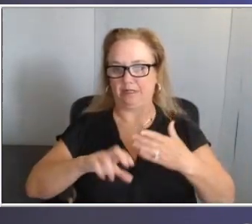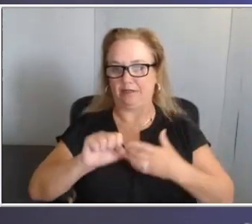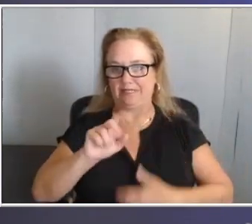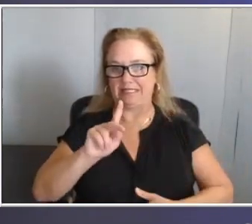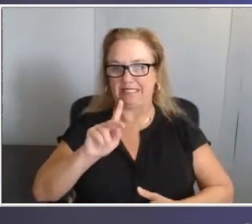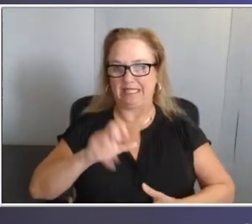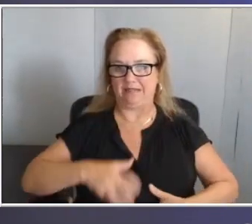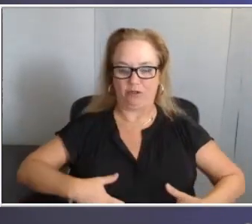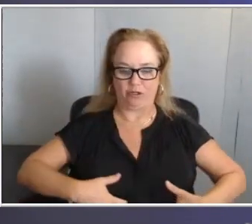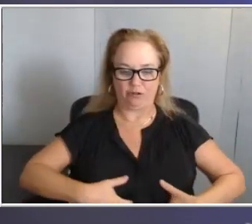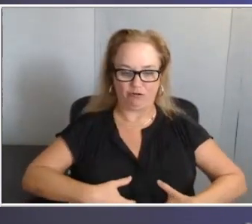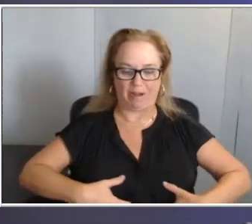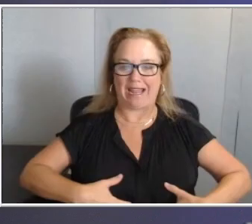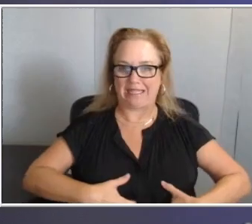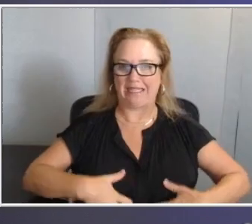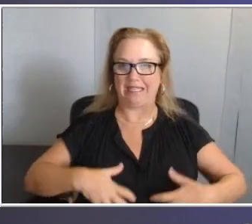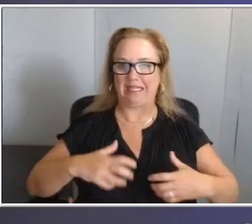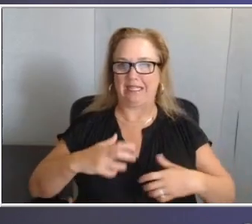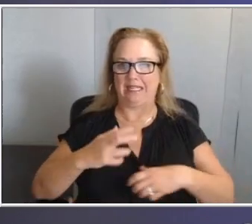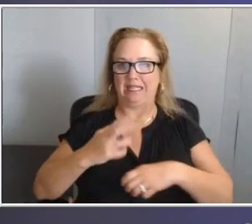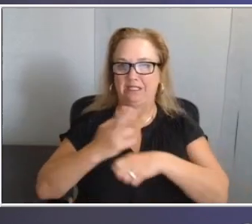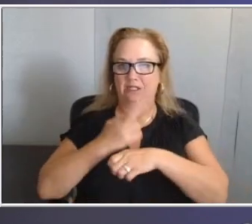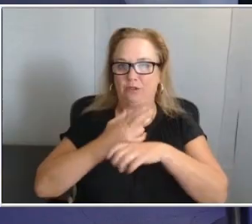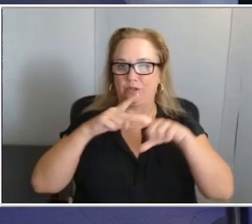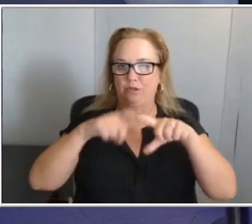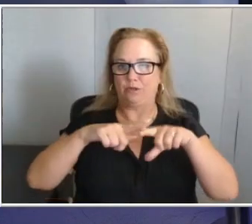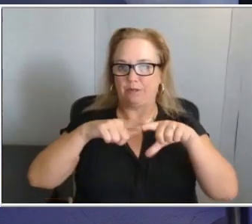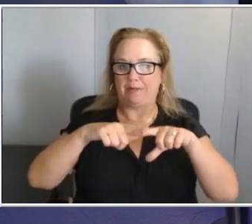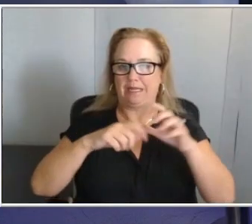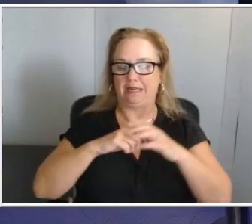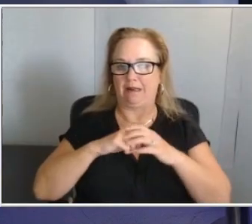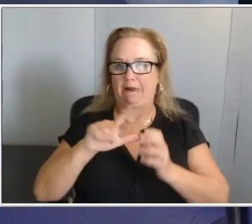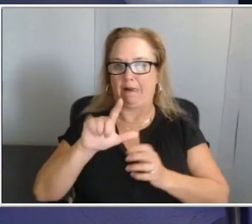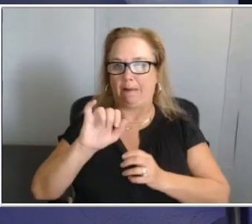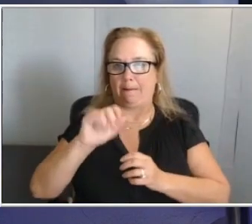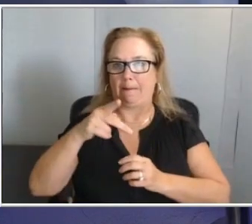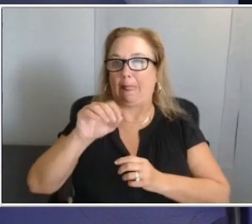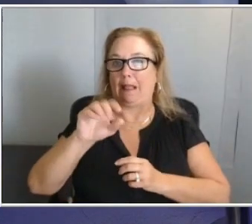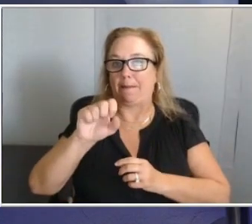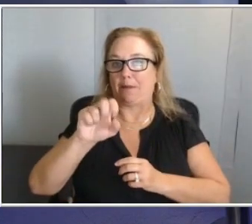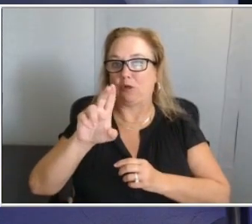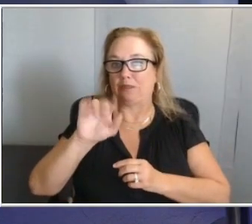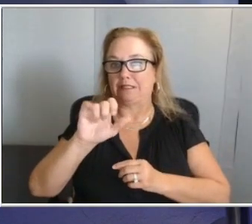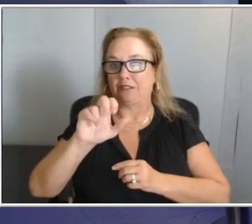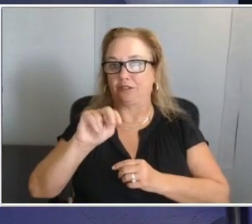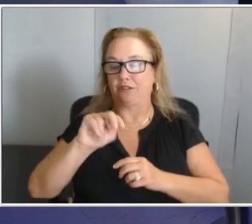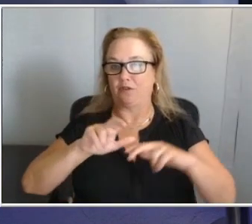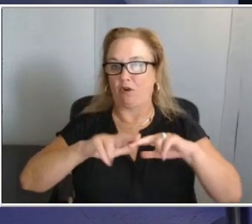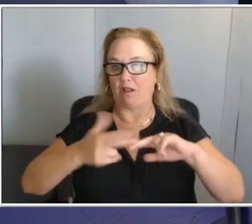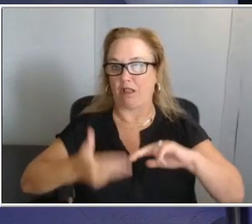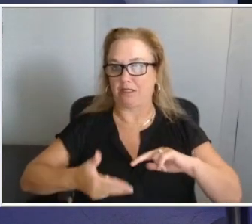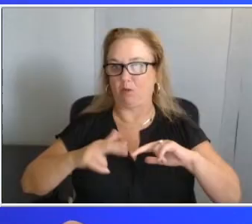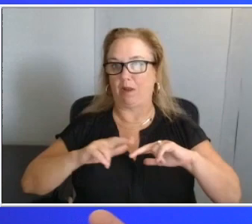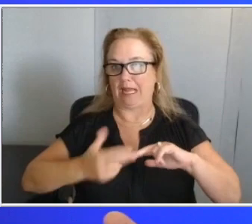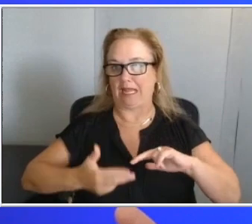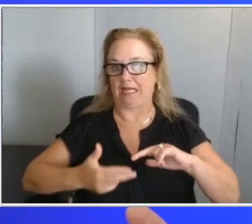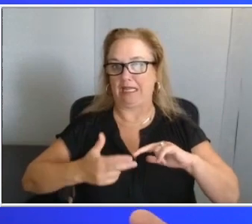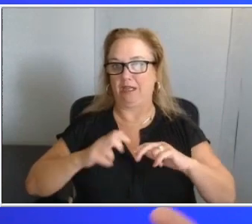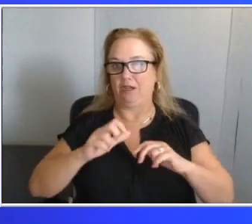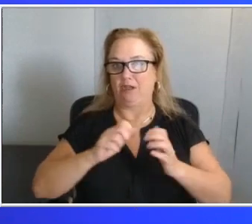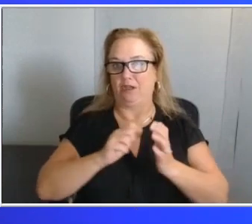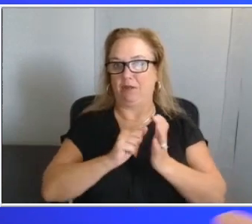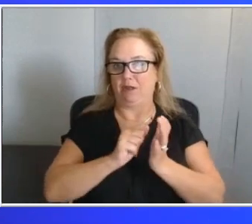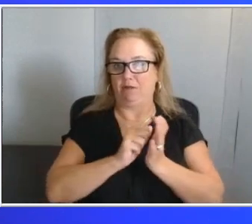contract. So it's kind of user dependent. Okay. And then the liposuction, you know, if you've already lost weight, you'd be removing